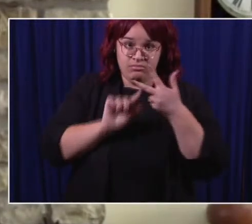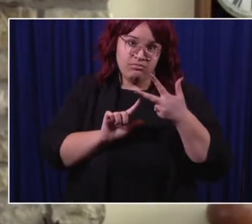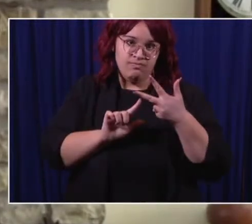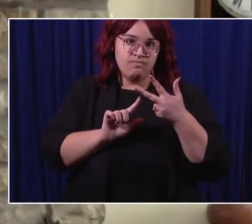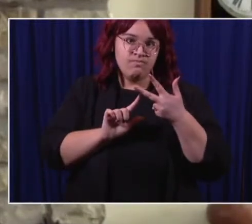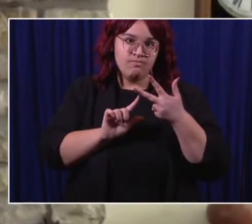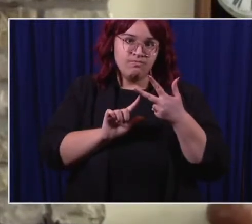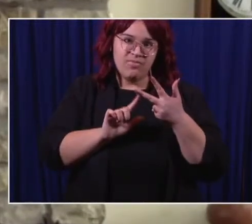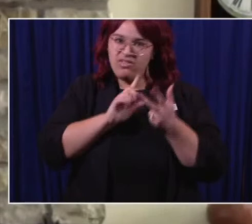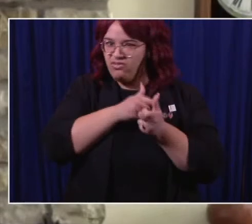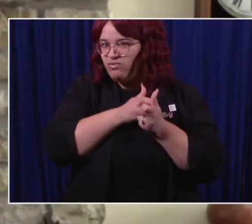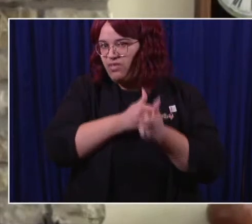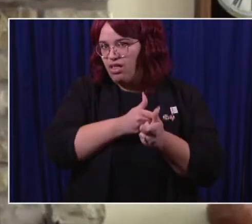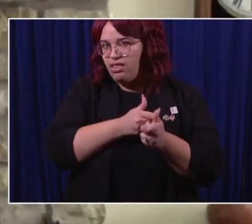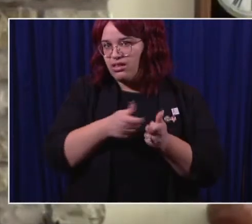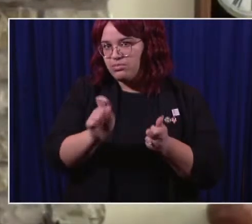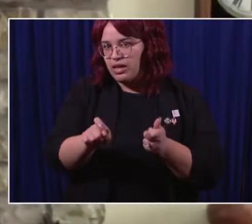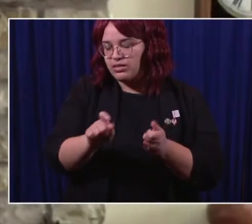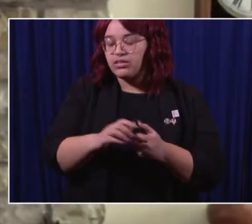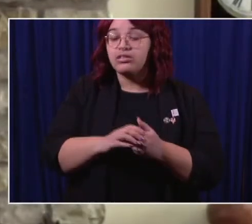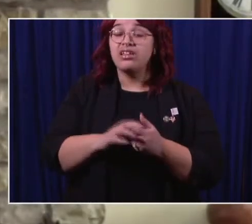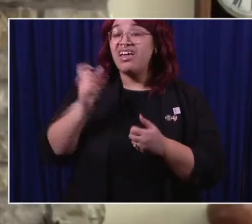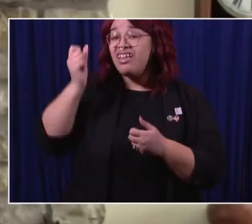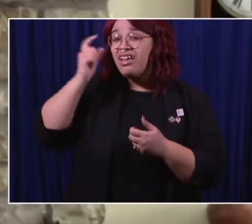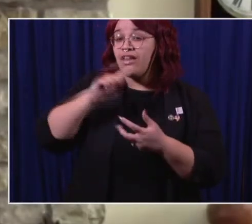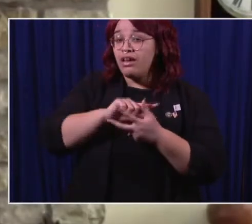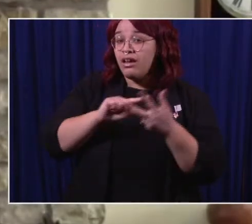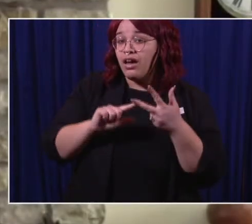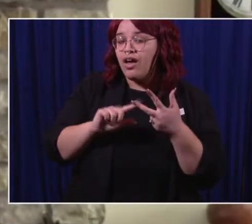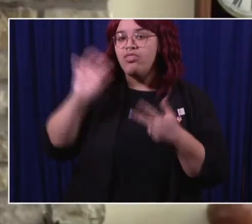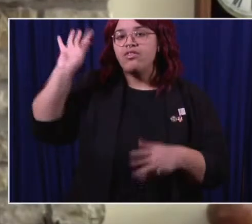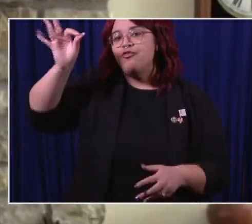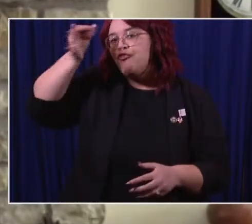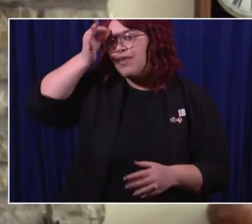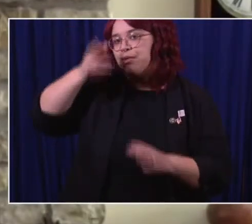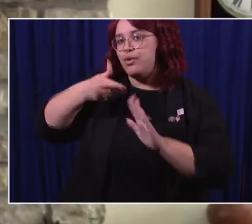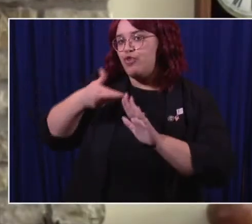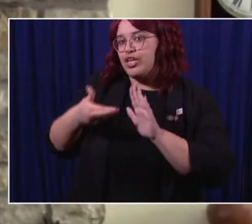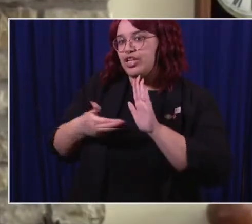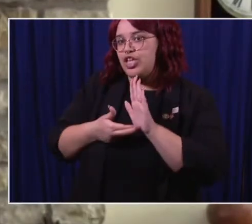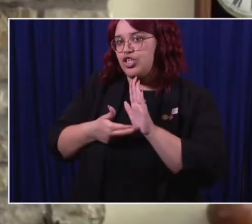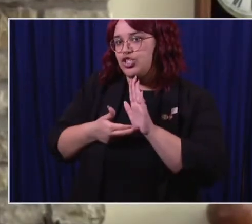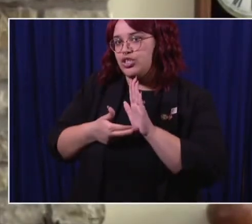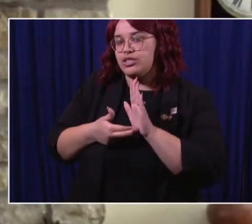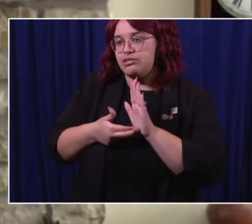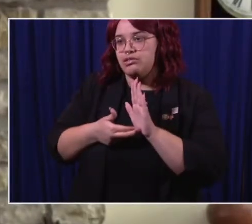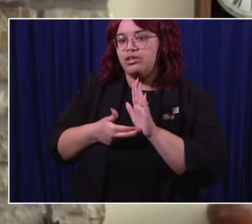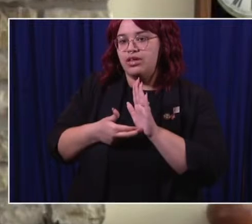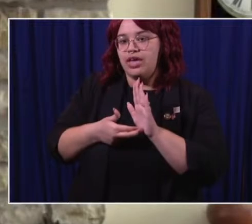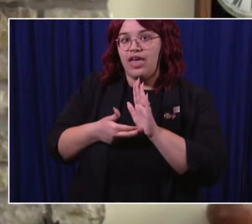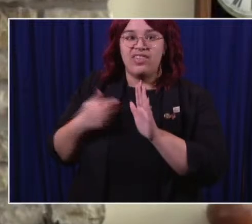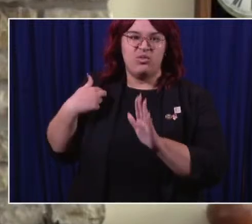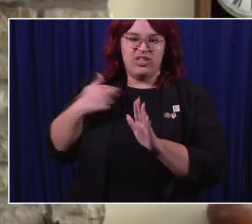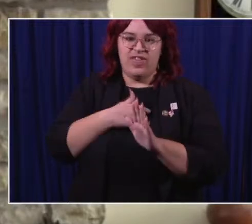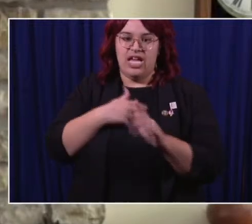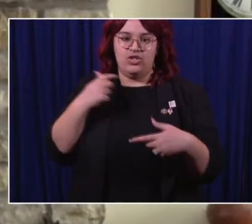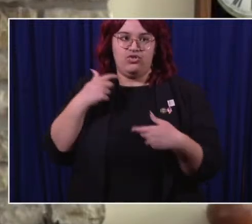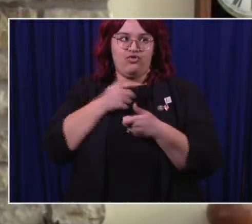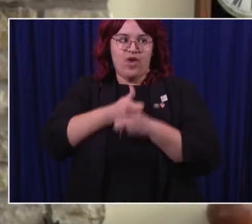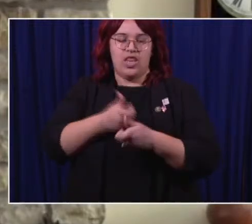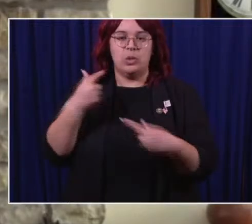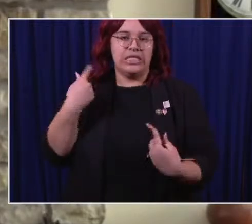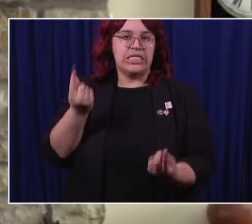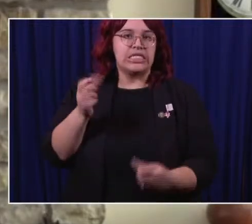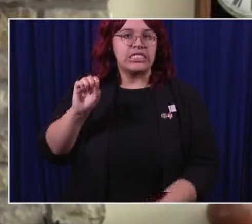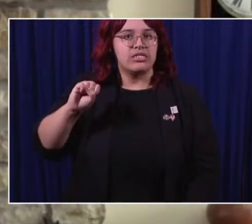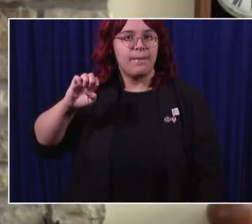So those are the federal regulations that went into effect in September. And